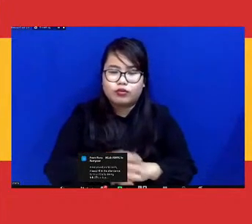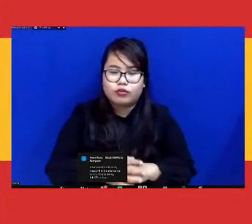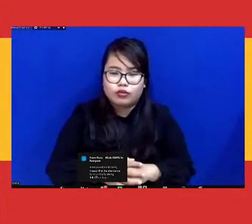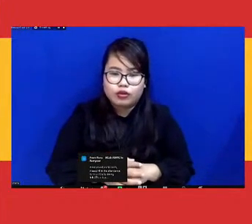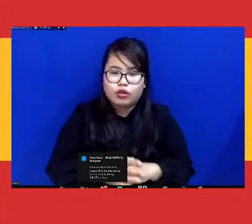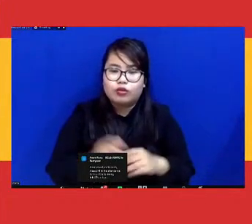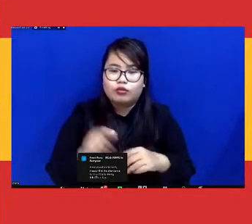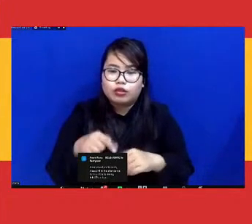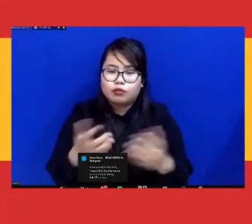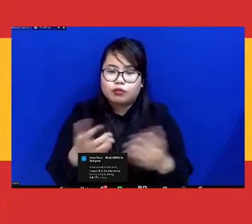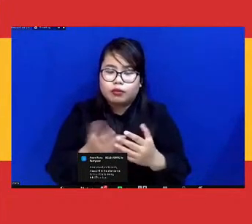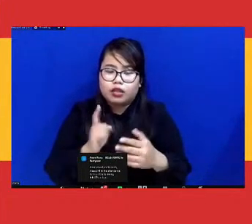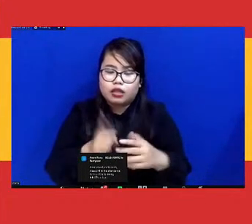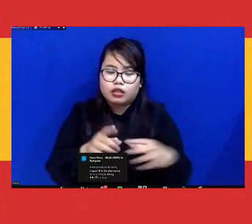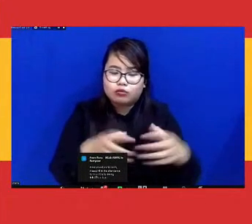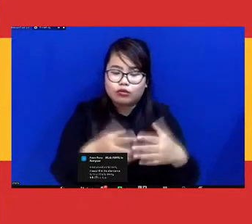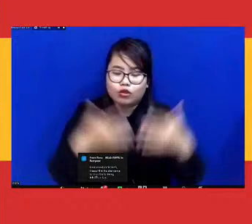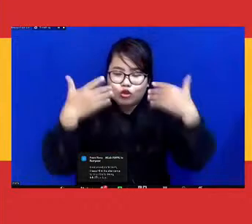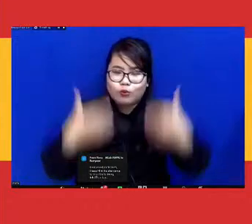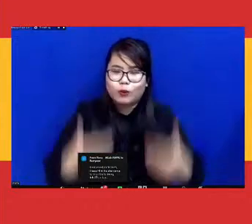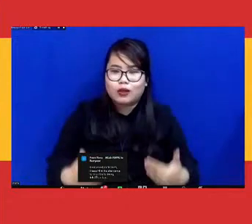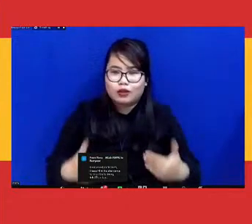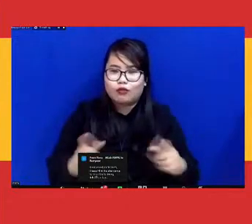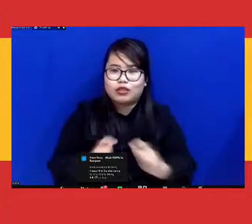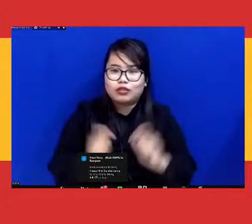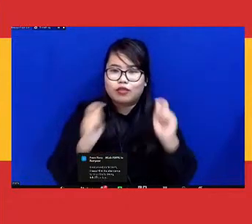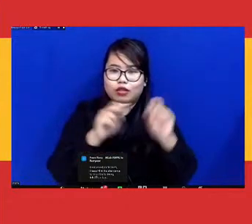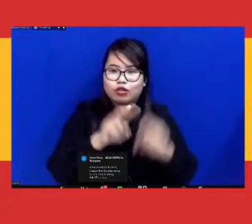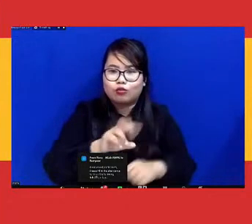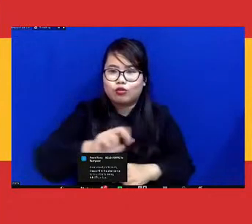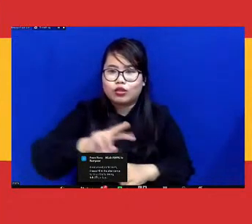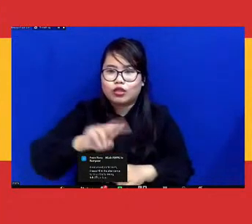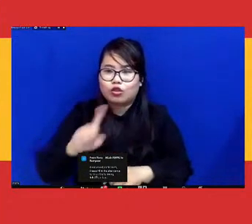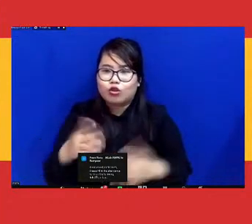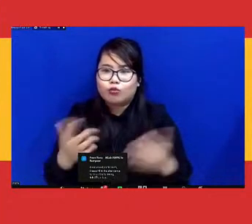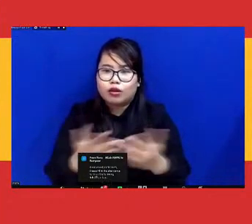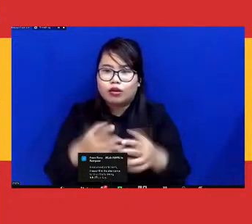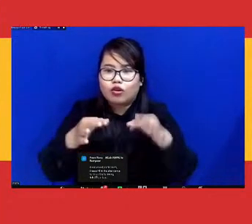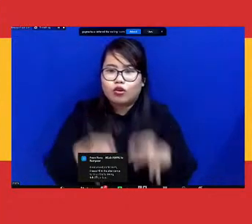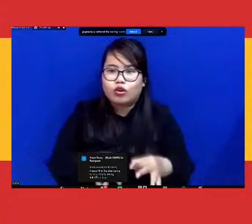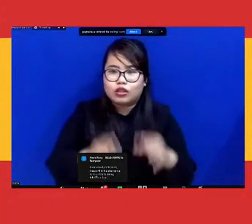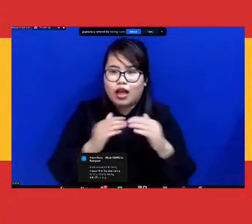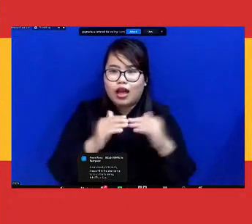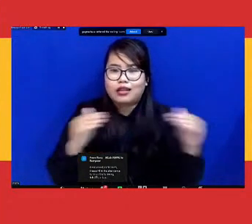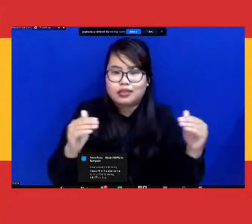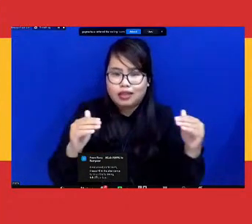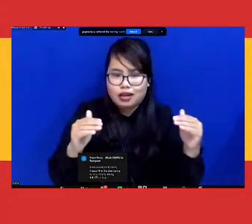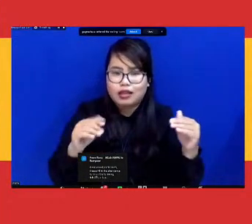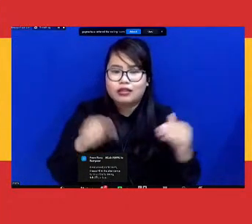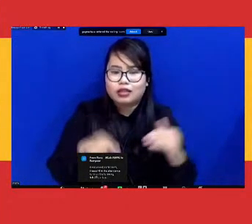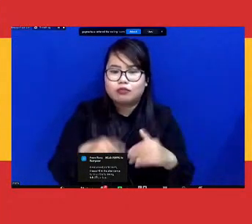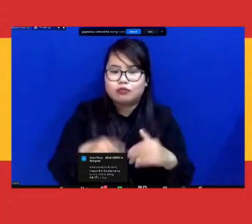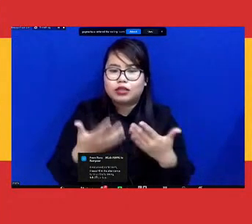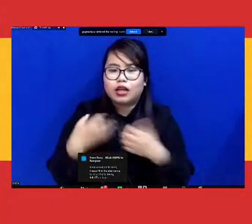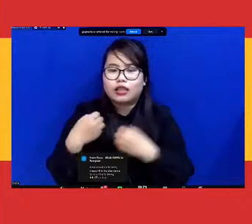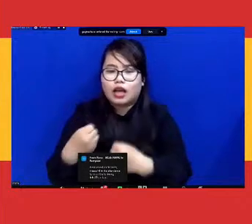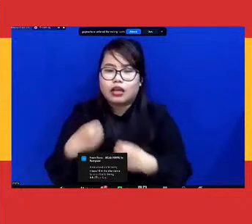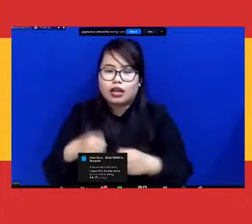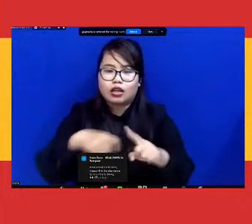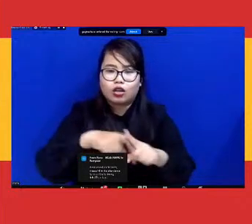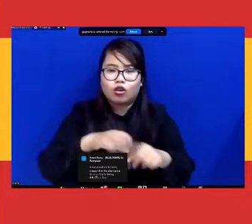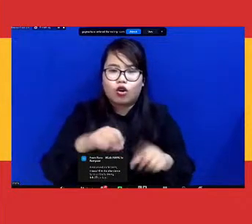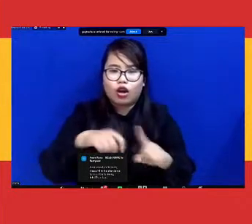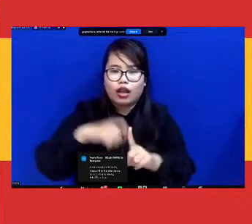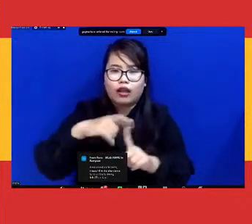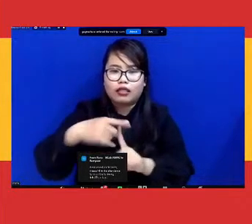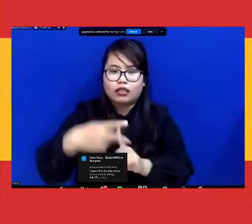dari Human Rights Festival 2021, kota adil dan berbasis hak untuk ketahanan kolektif.